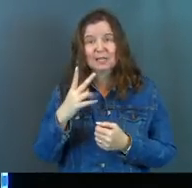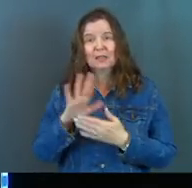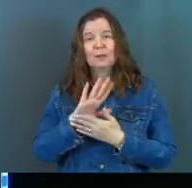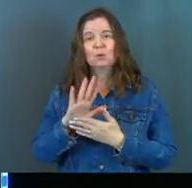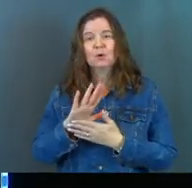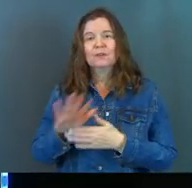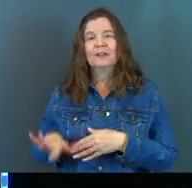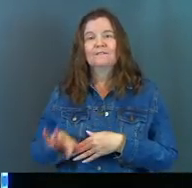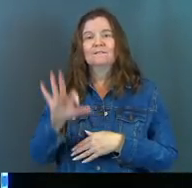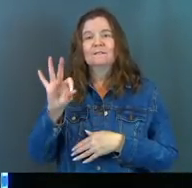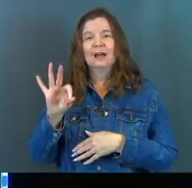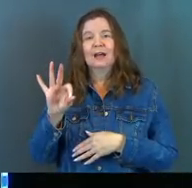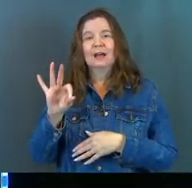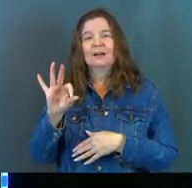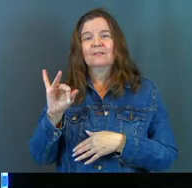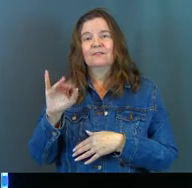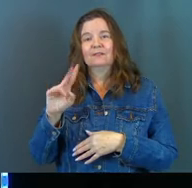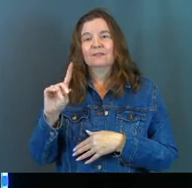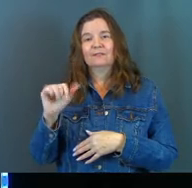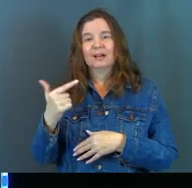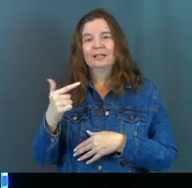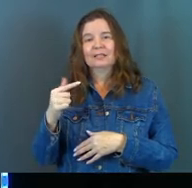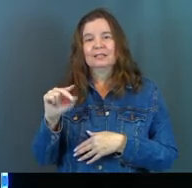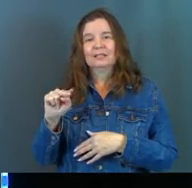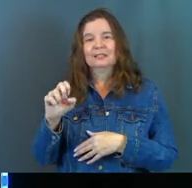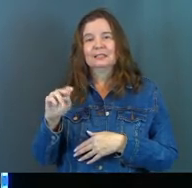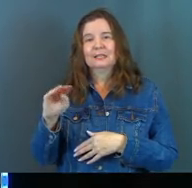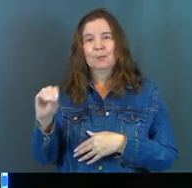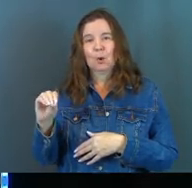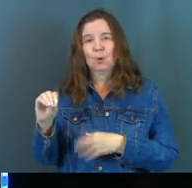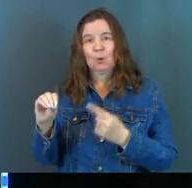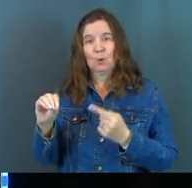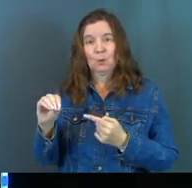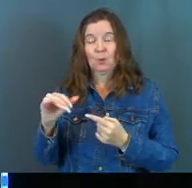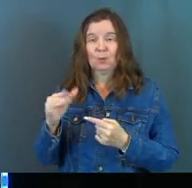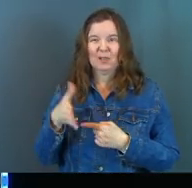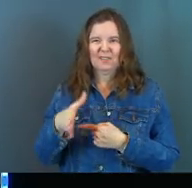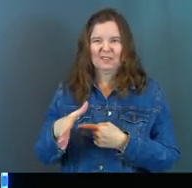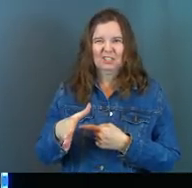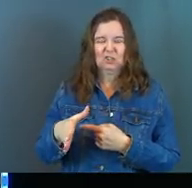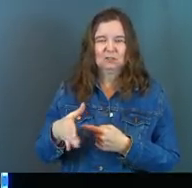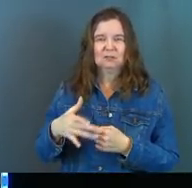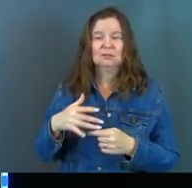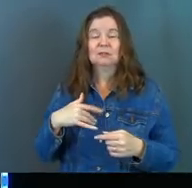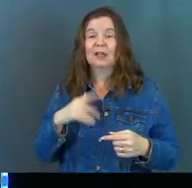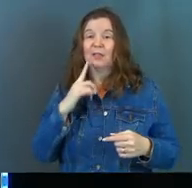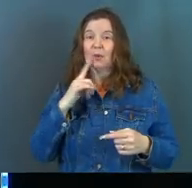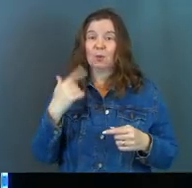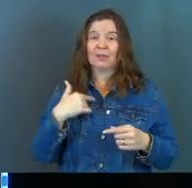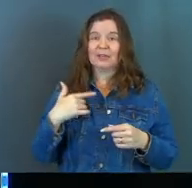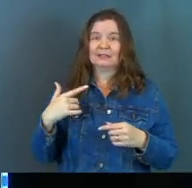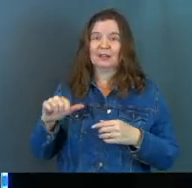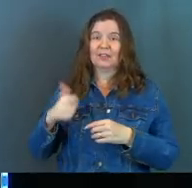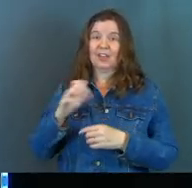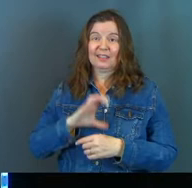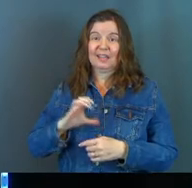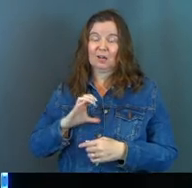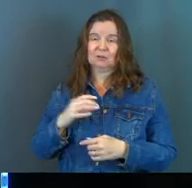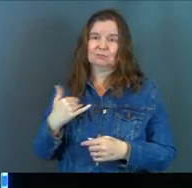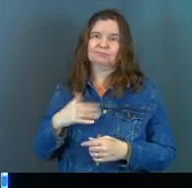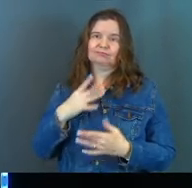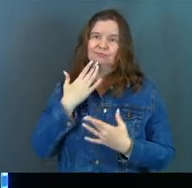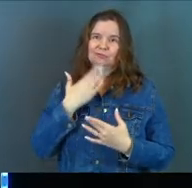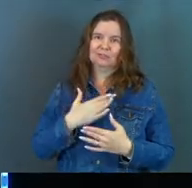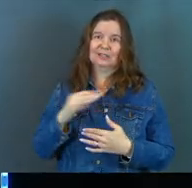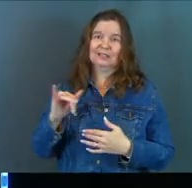Nemo? Right? Finding Nemo is a great story. One of the great things about Finding Nemo, in my mind, is the side characters are more memorable than the